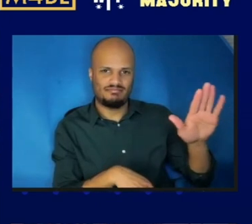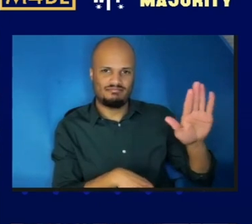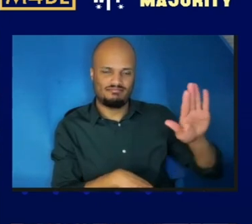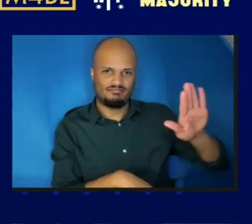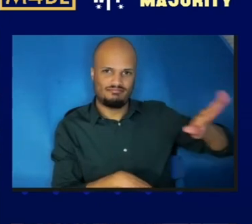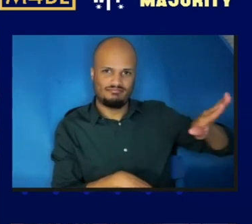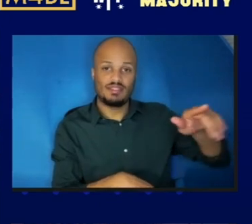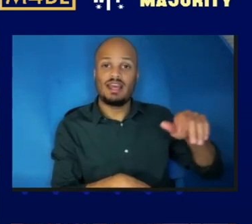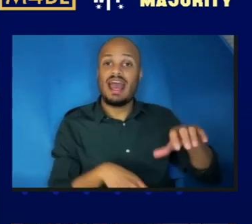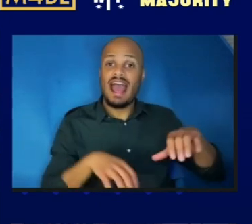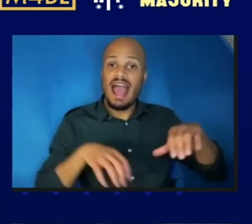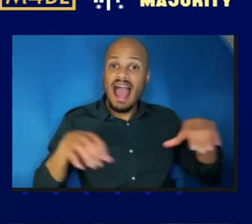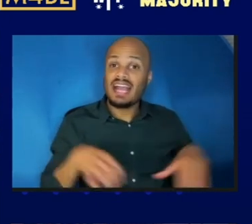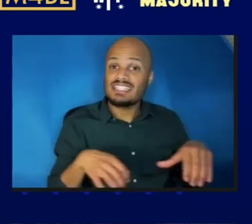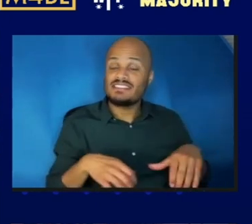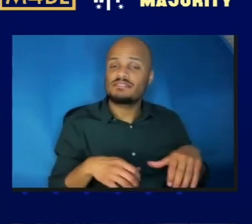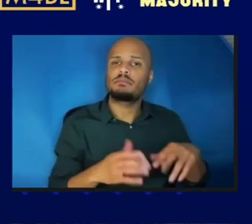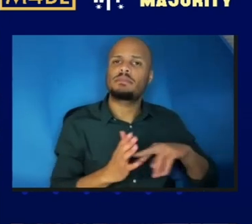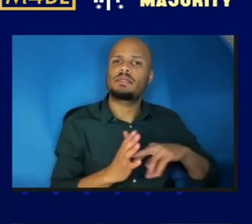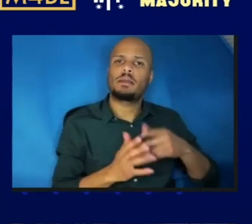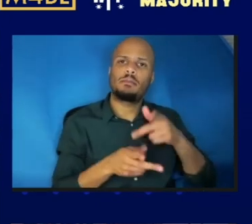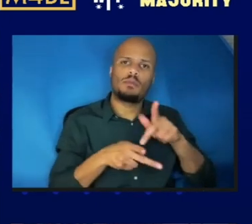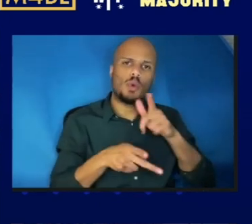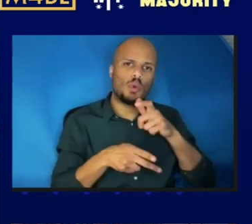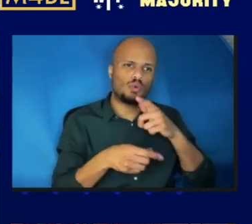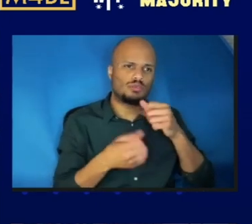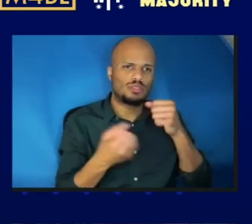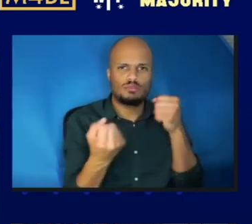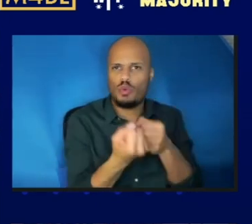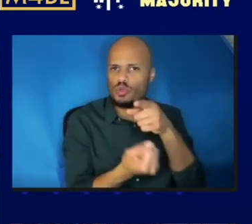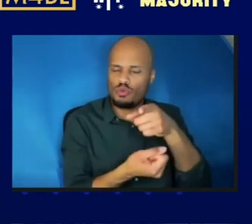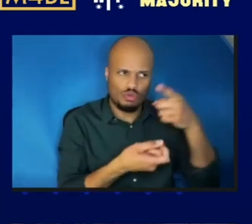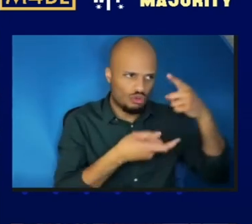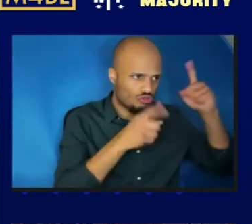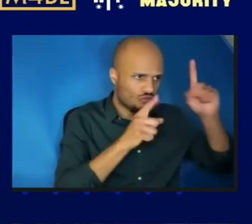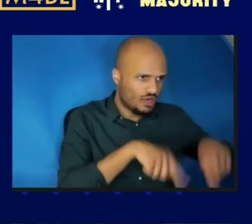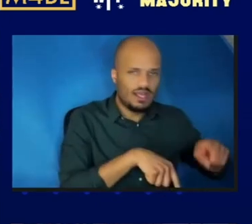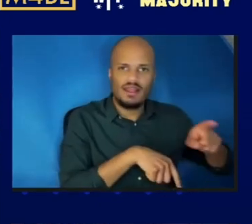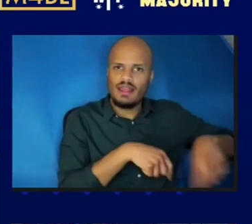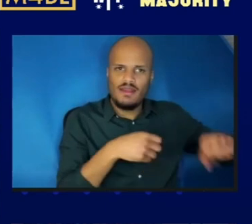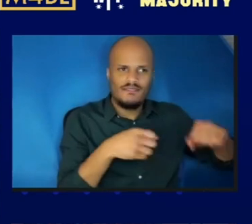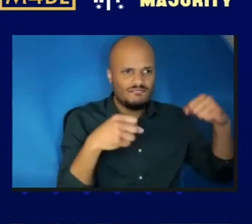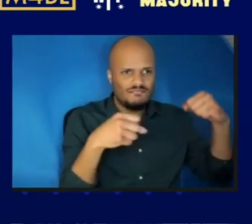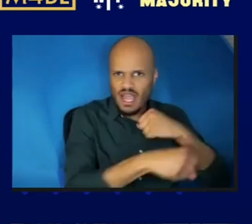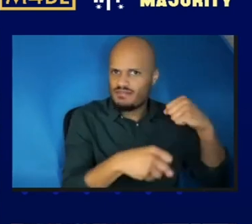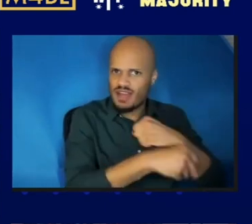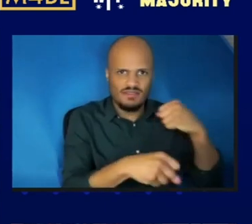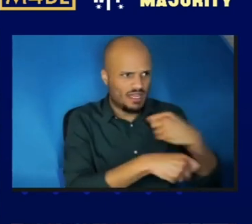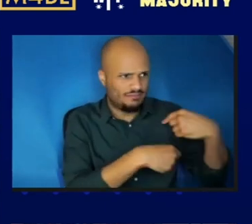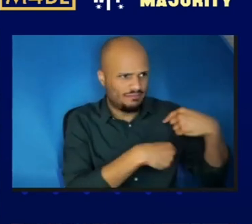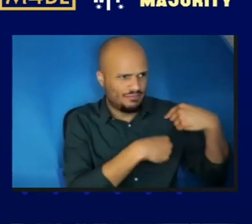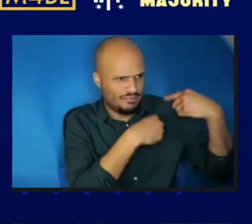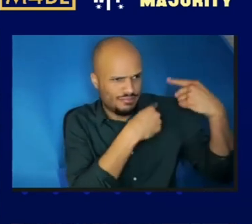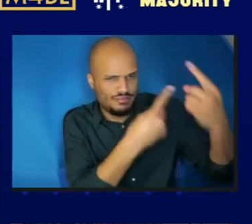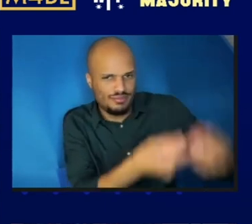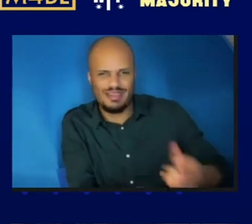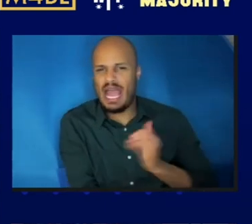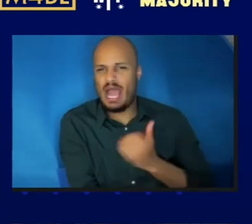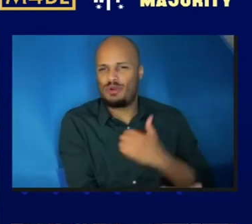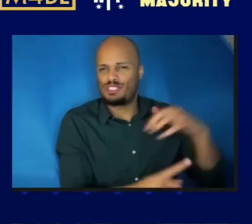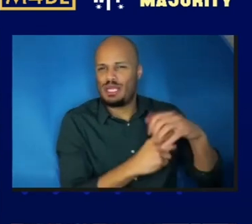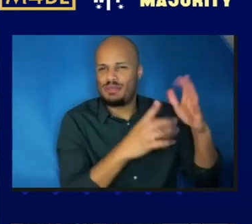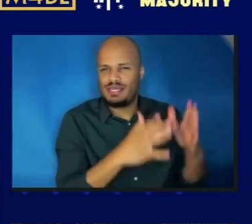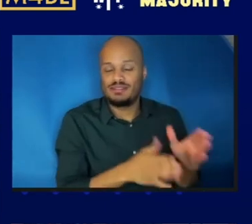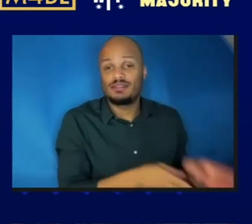Active allies are people who agree with you. They are fighting alongside you actively. They are champions.